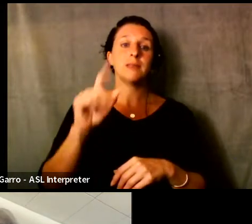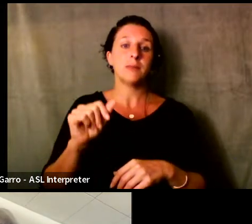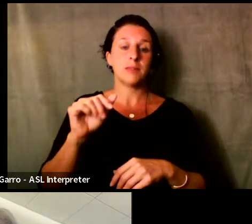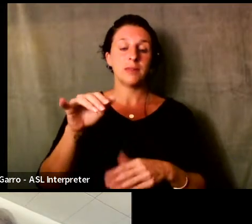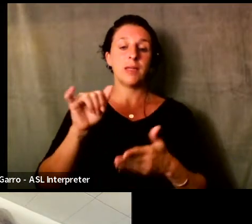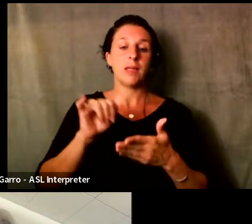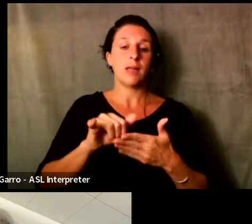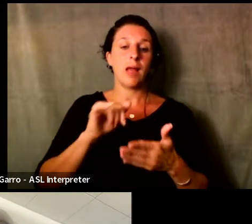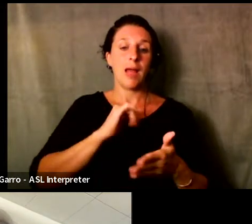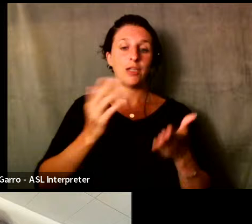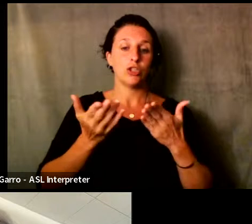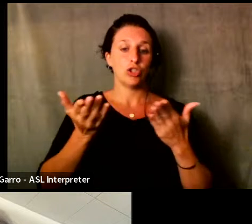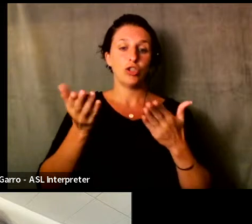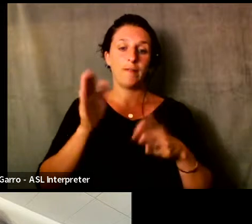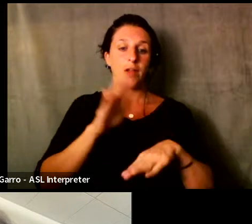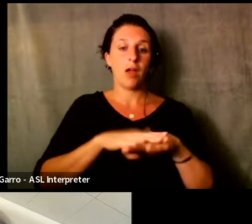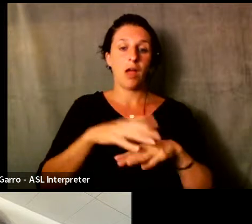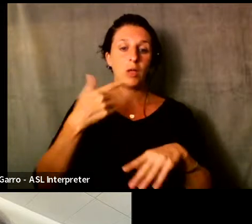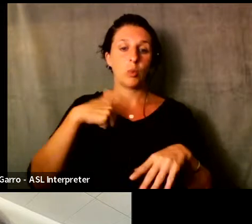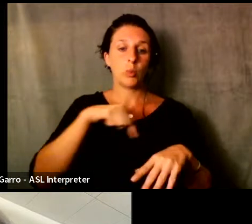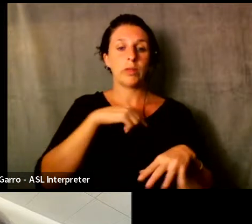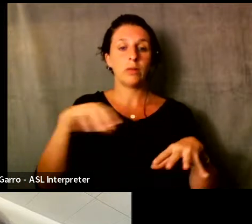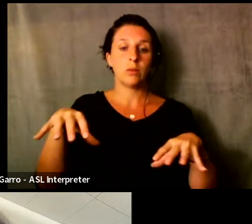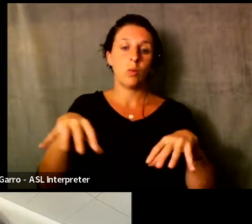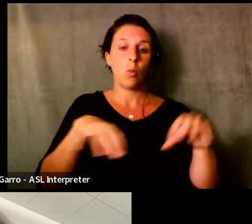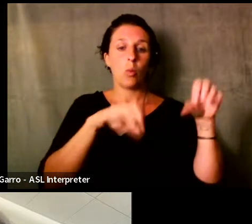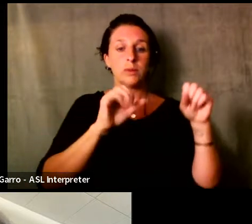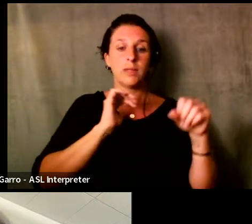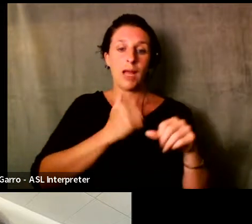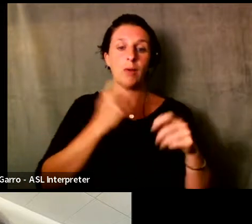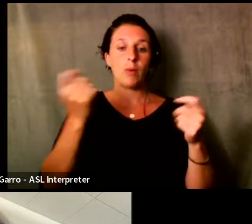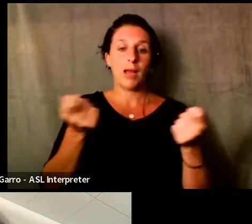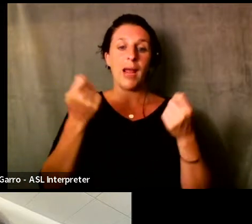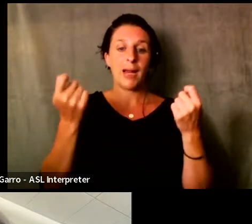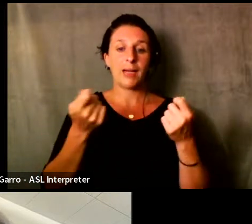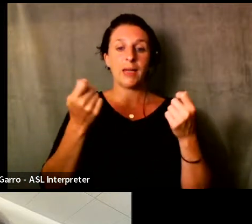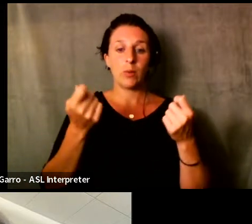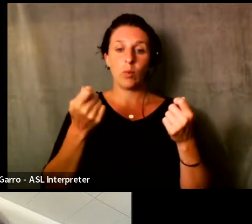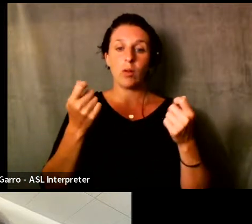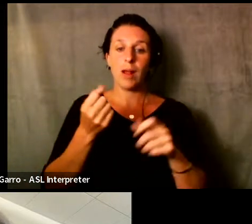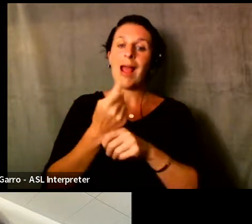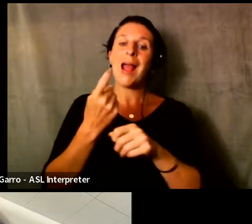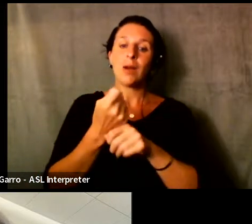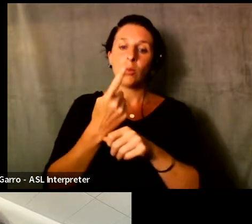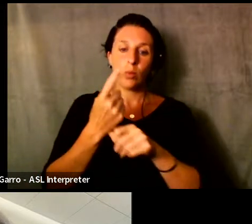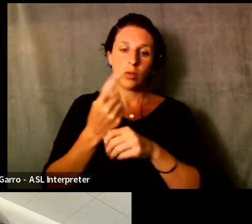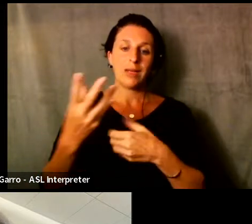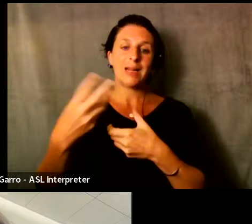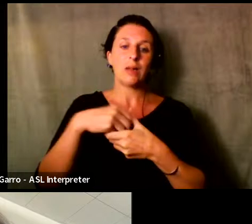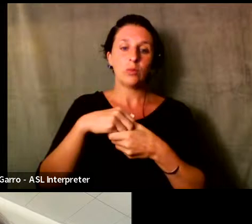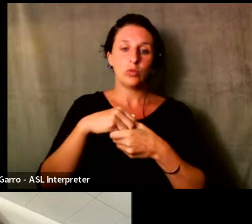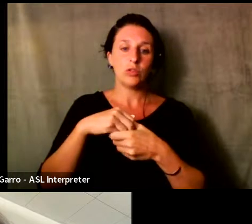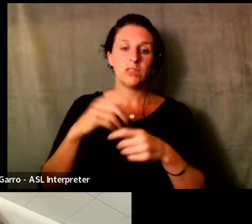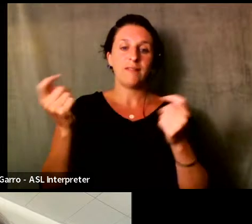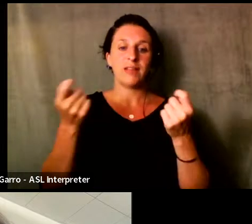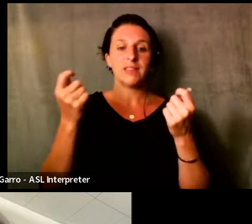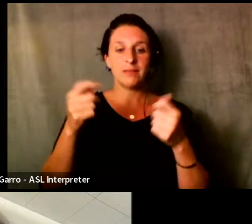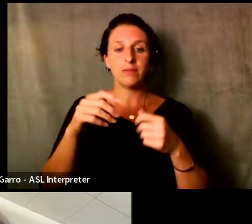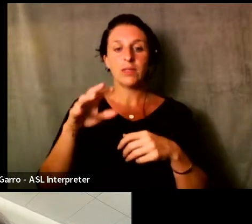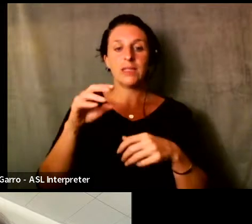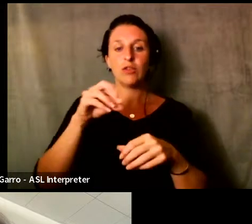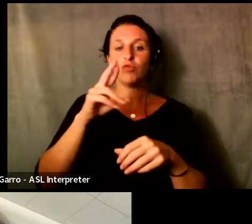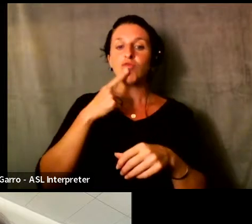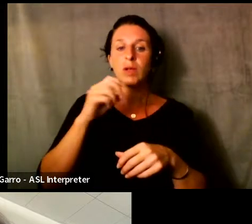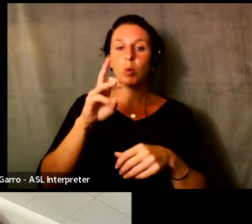on. We're hosting our annual Inclusion Festival in Redwood City on July 25th